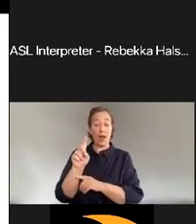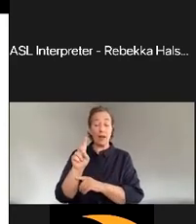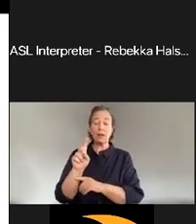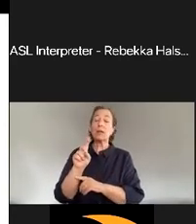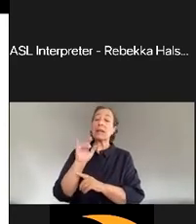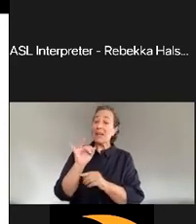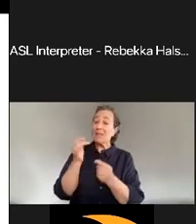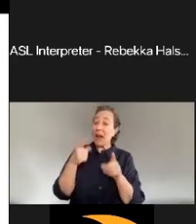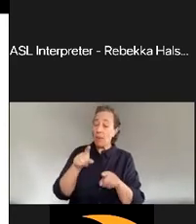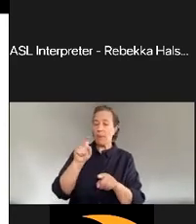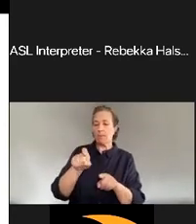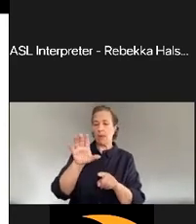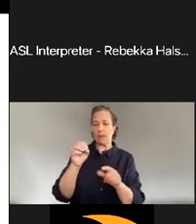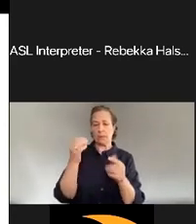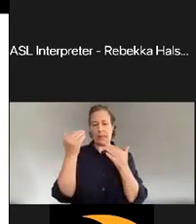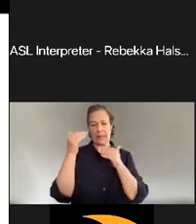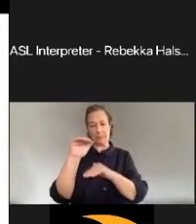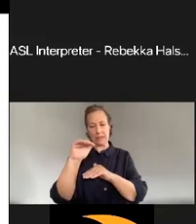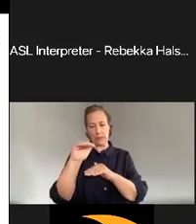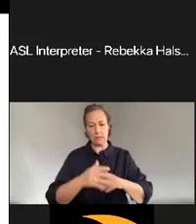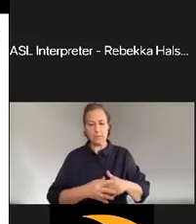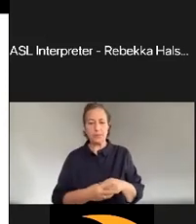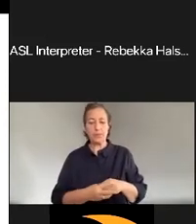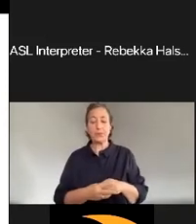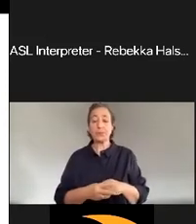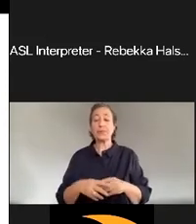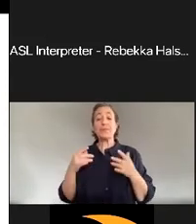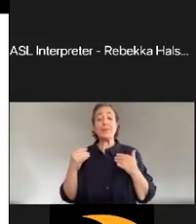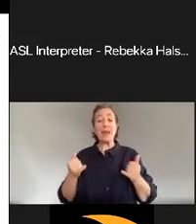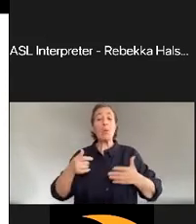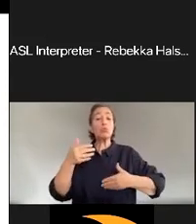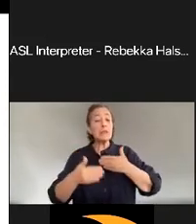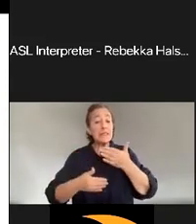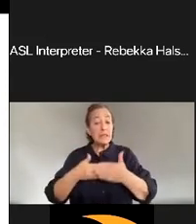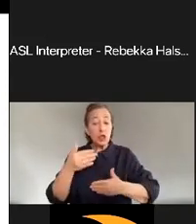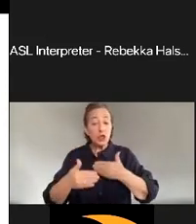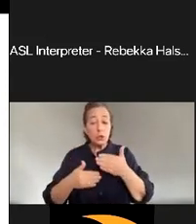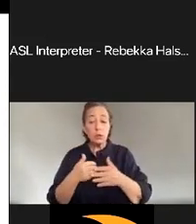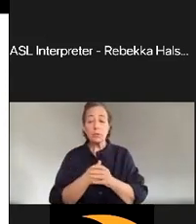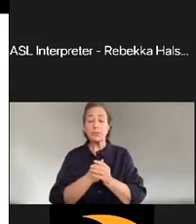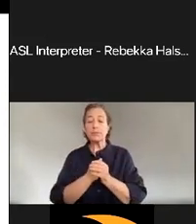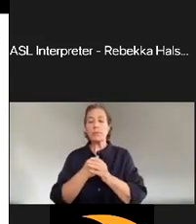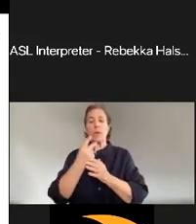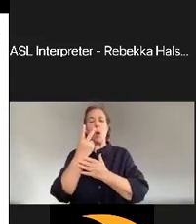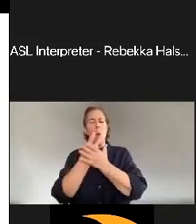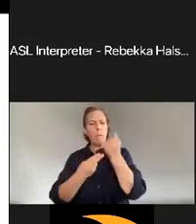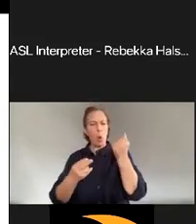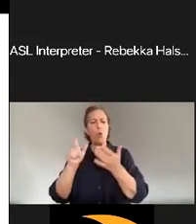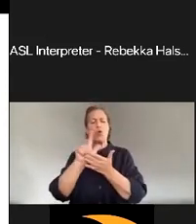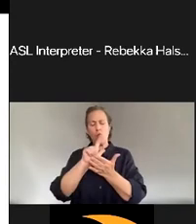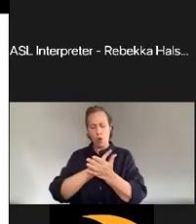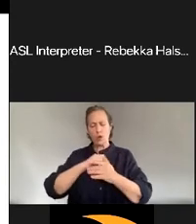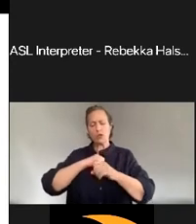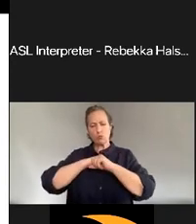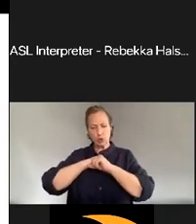limited circumstances. And finally, procedural protections. Both laws provide protections to ensure that